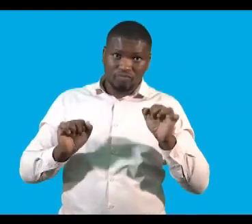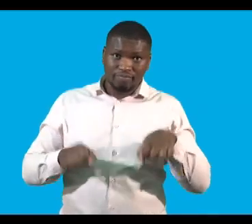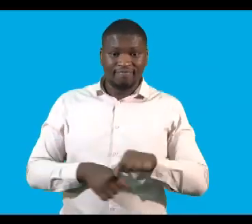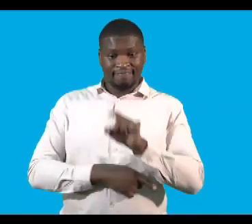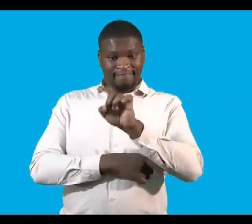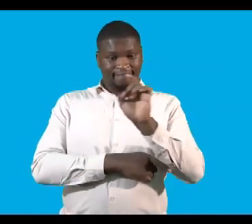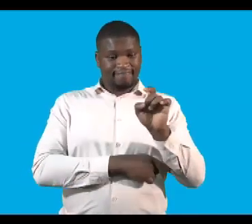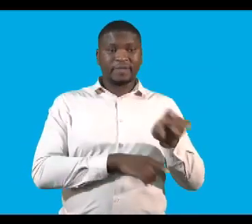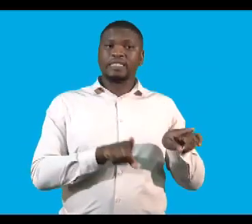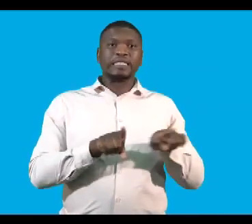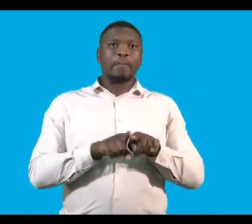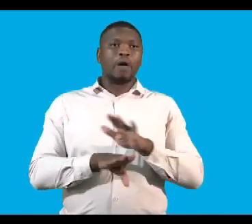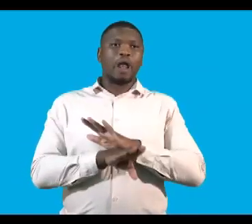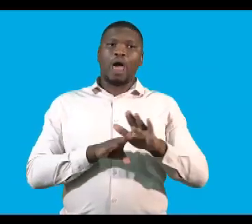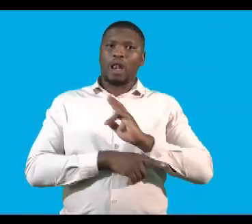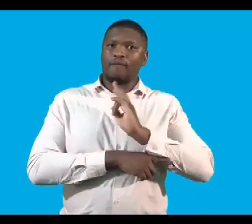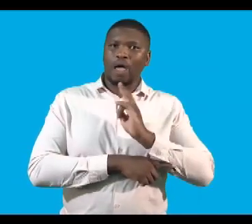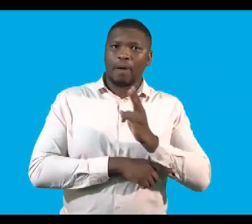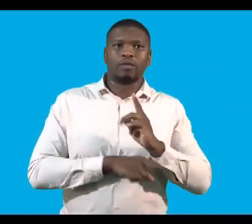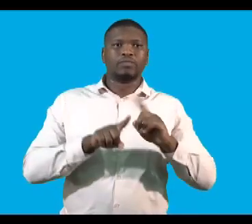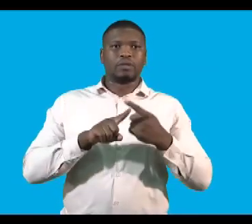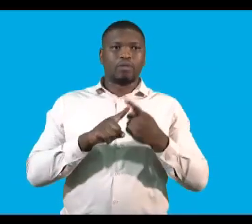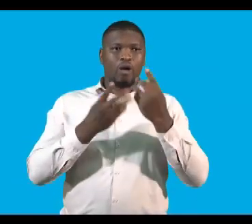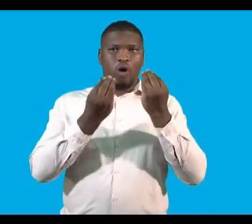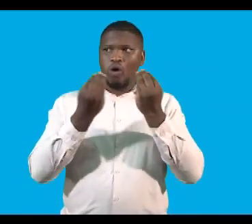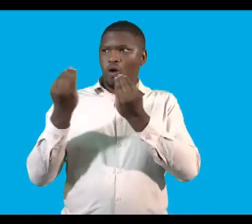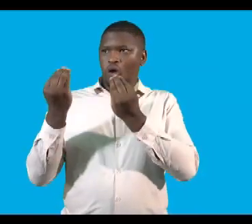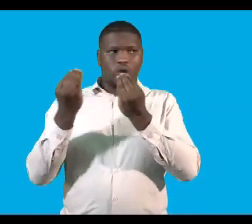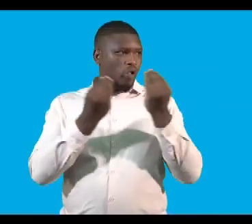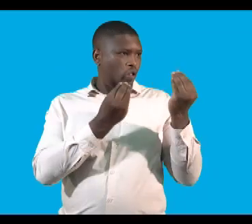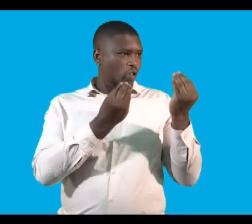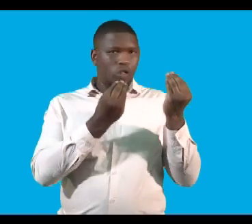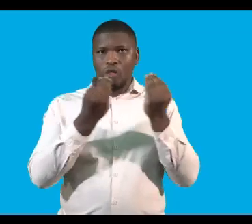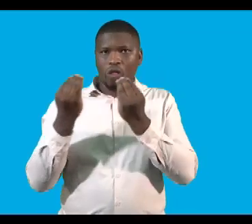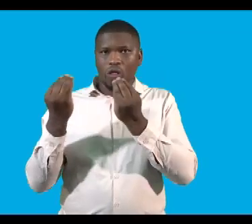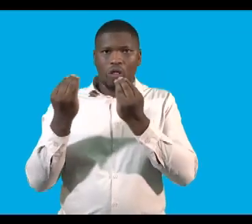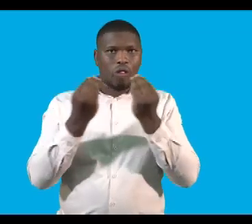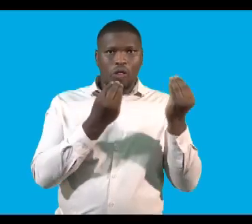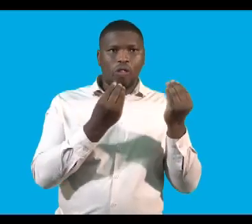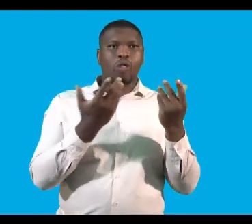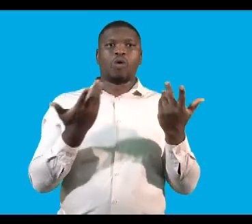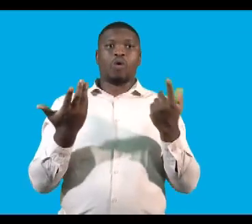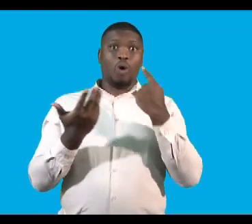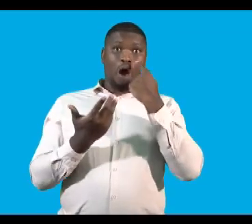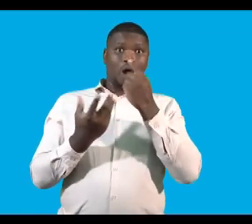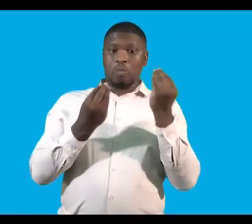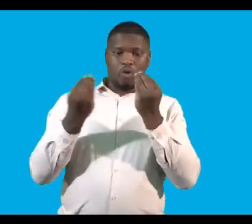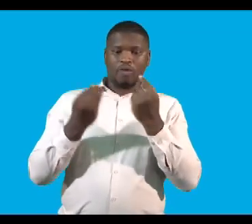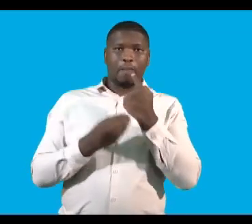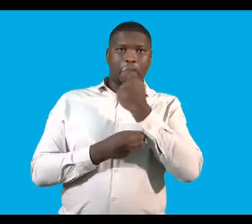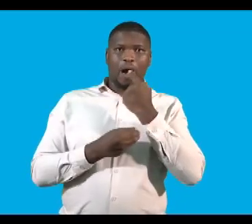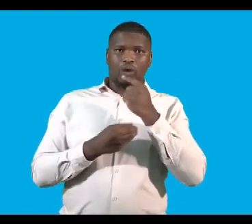with. These are non-verbal cues like these eye size, the gaze, where the eyes are looking, eyebrow